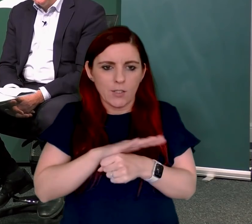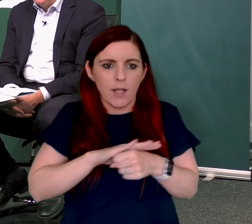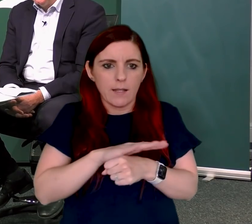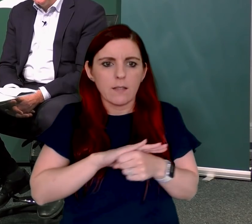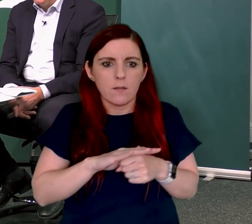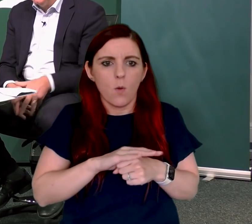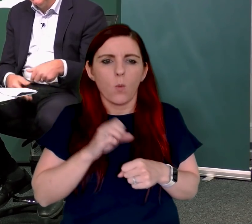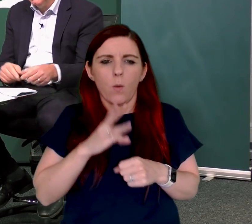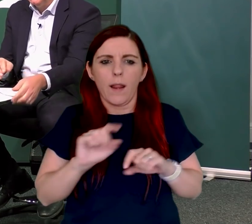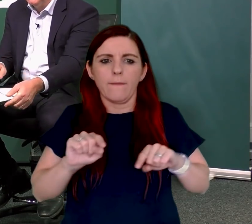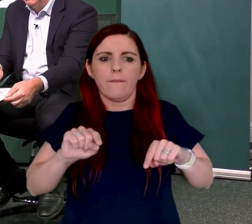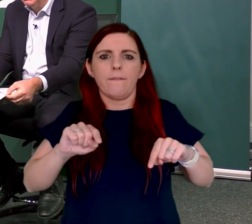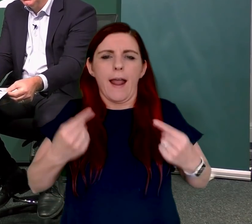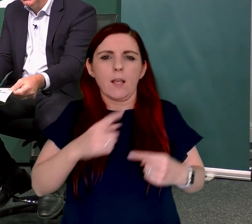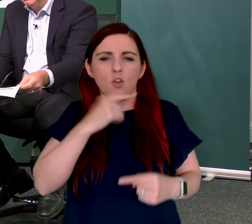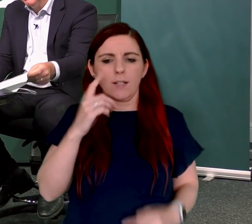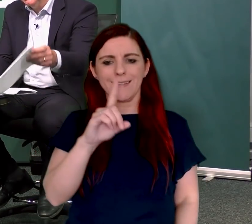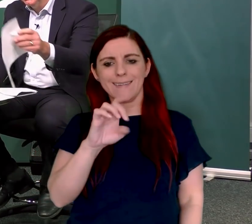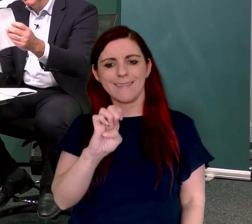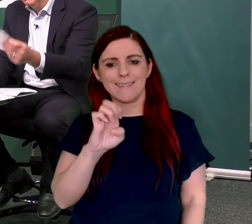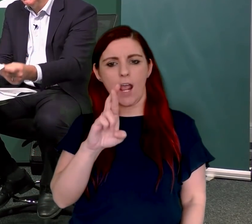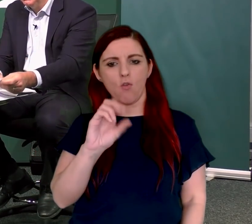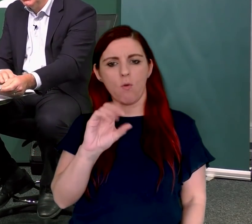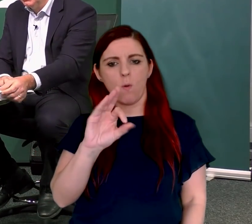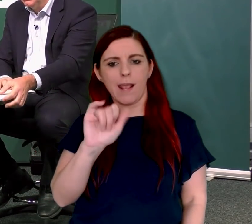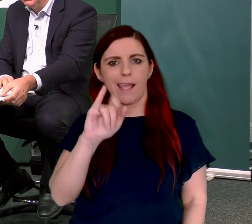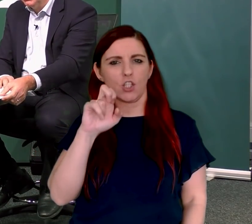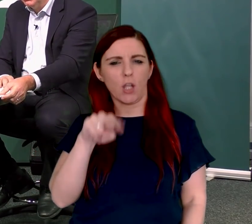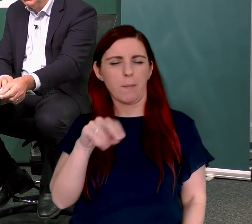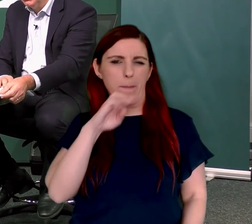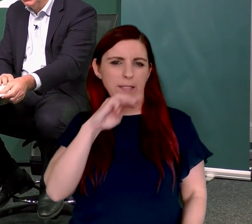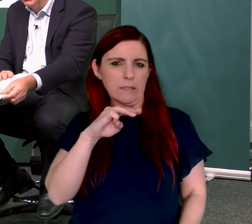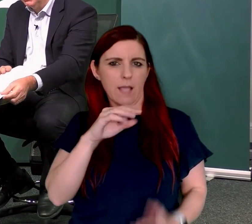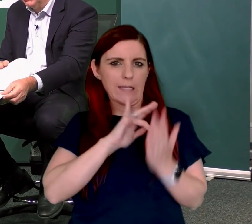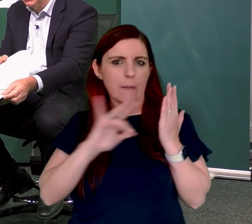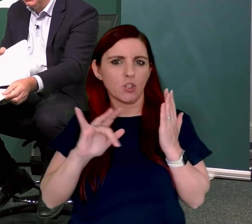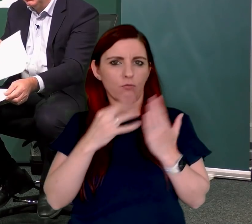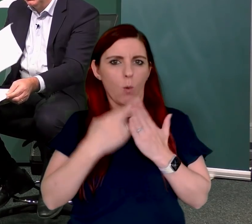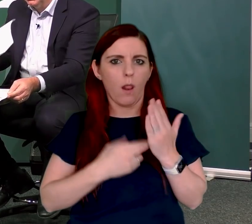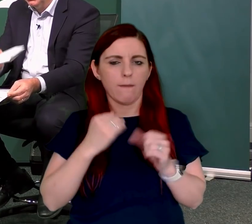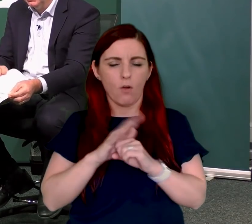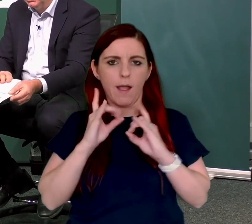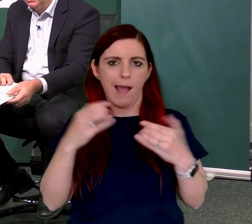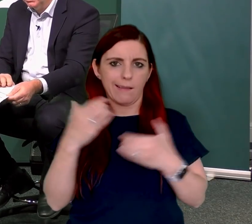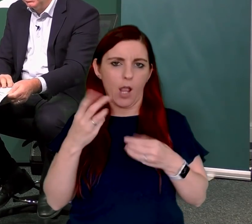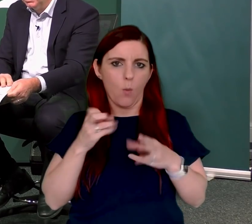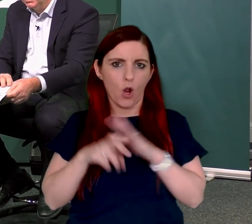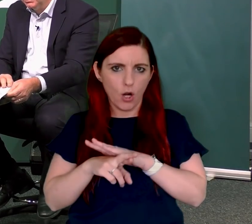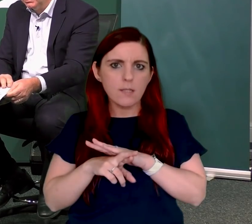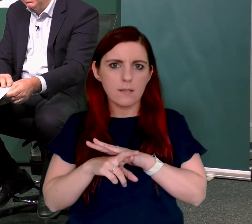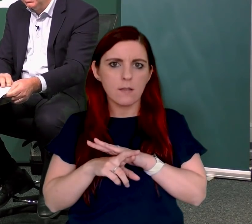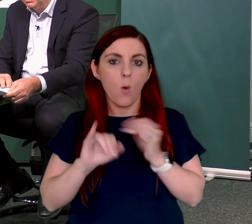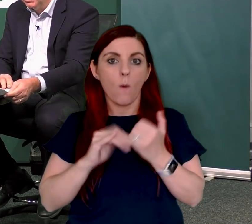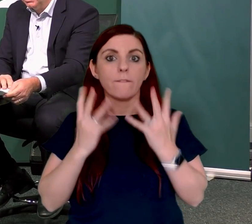we're finalising now a derogation document along those lines, recognising, of course, that the risk is much lower because the healthcare workers are vaccinated.